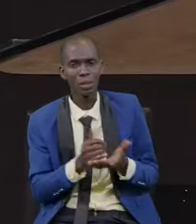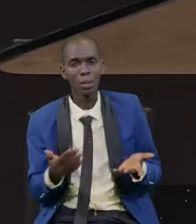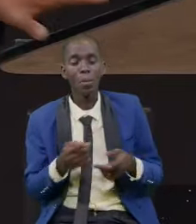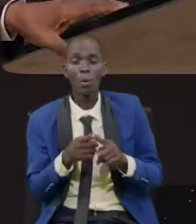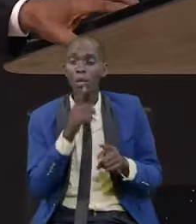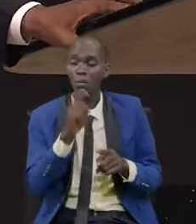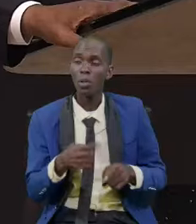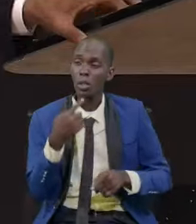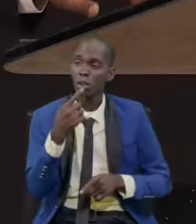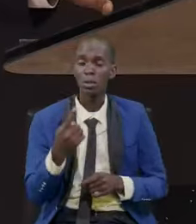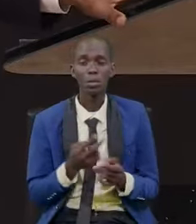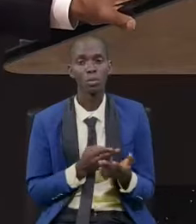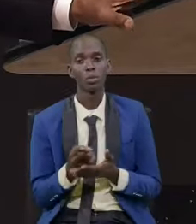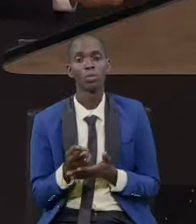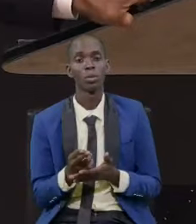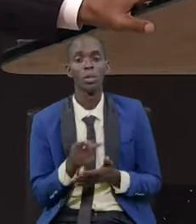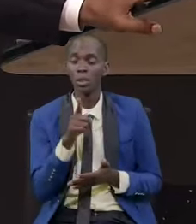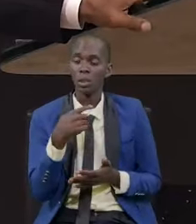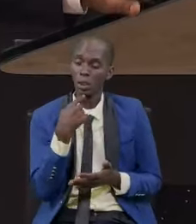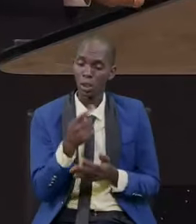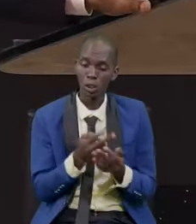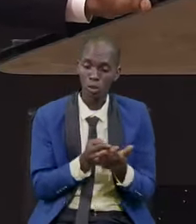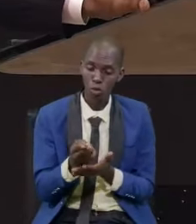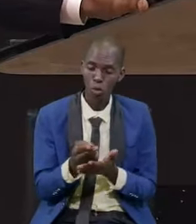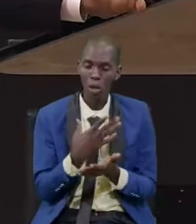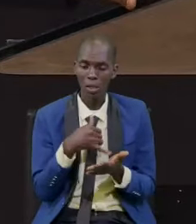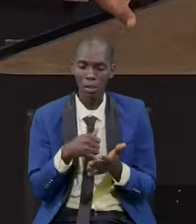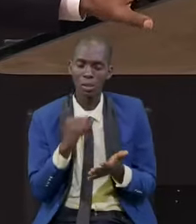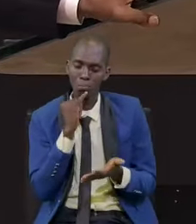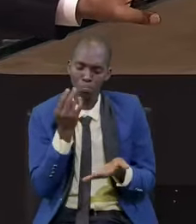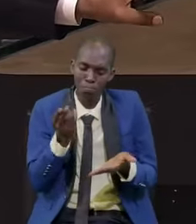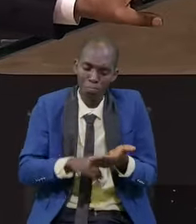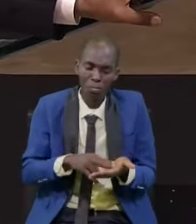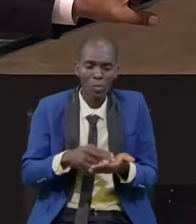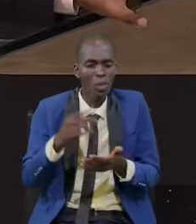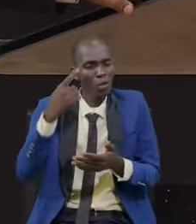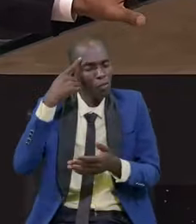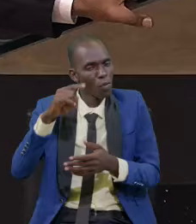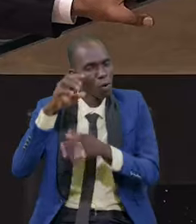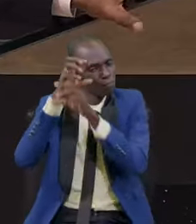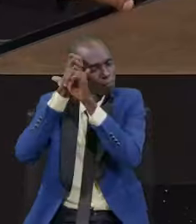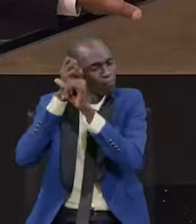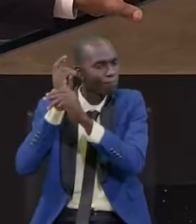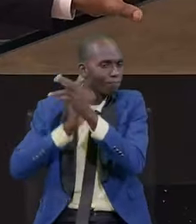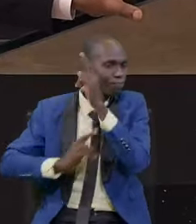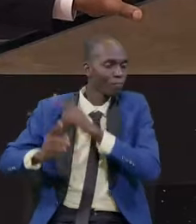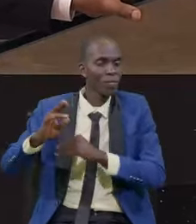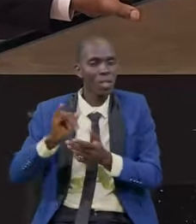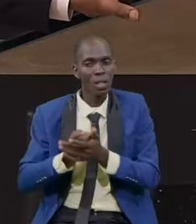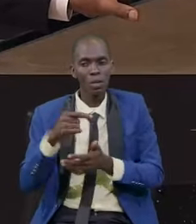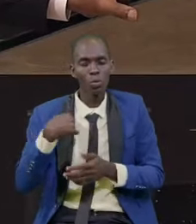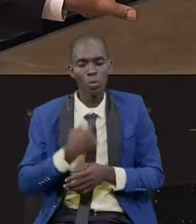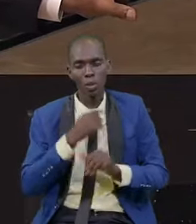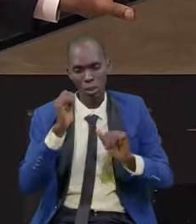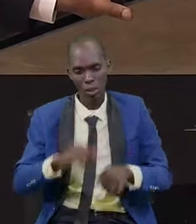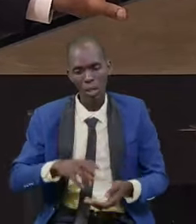say. And it's reaching down for our edification. It's reaching down so that we can